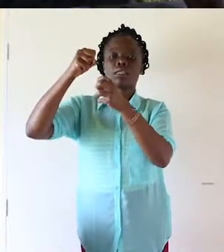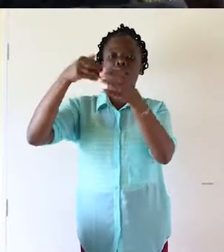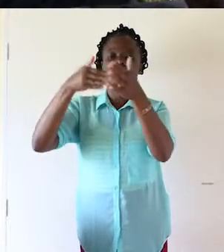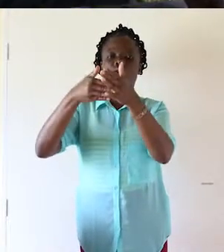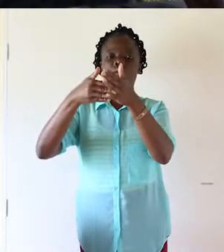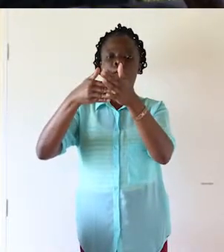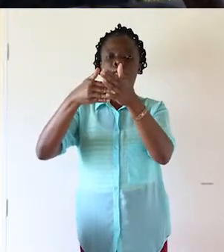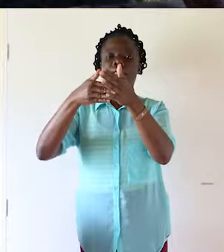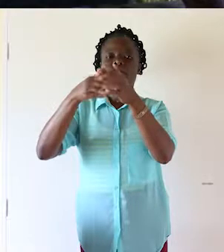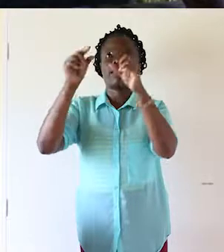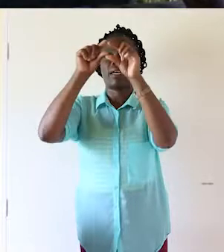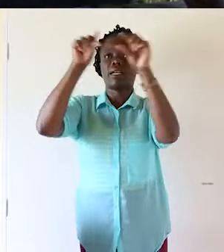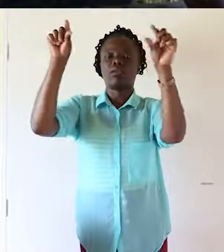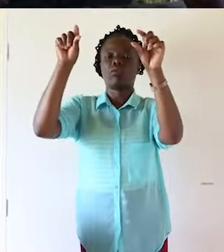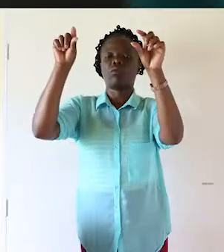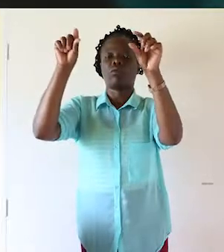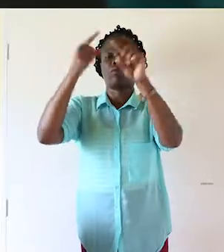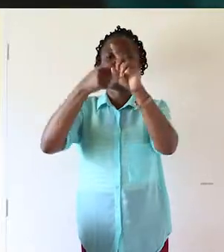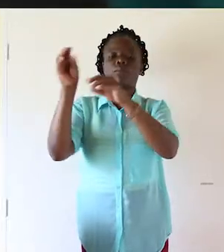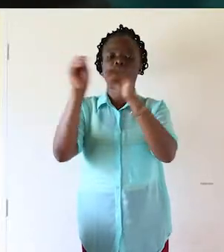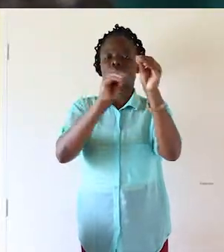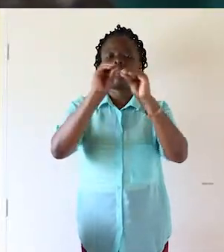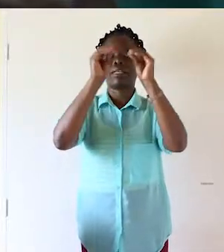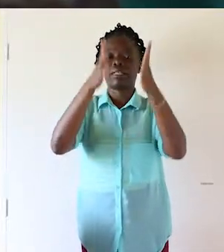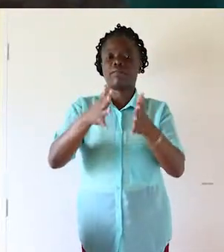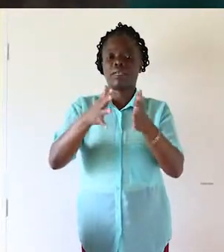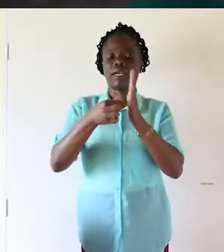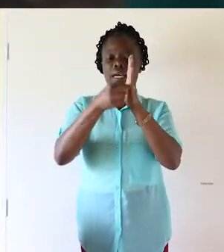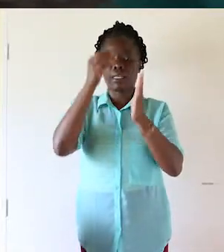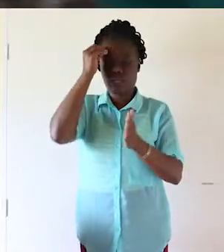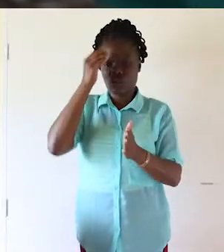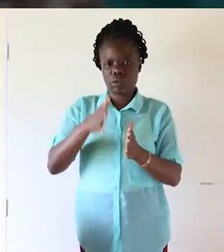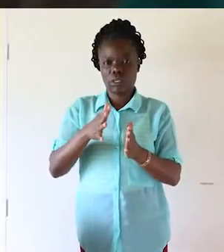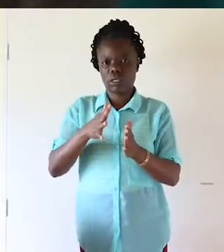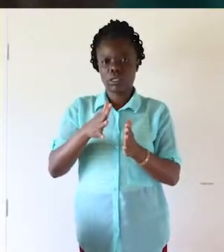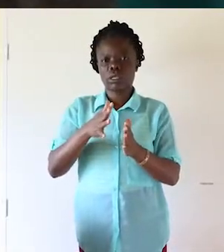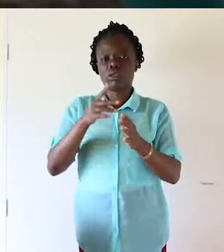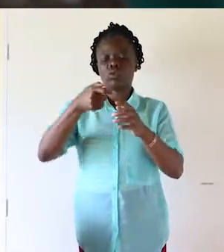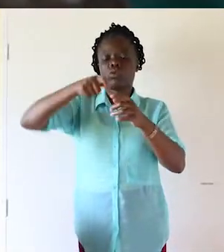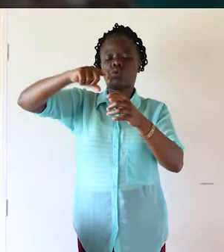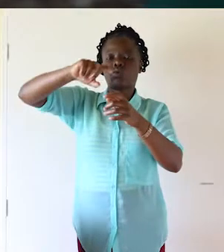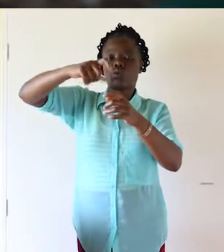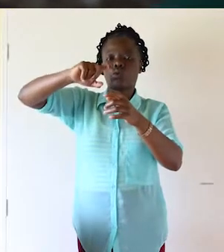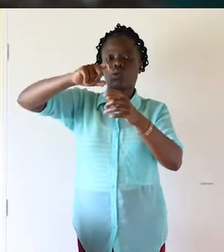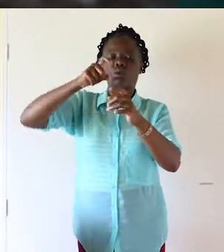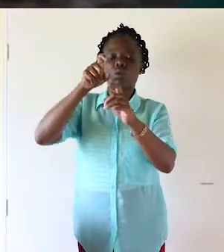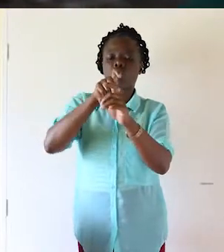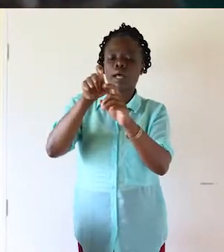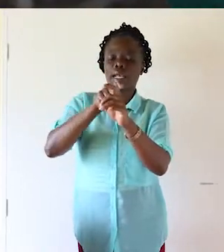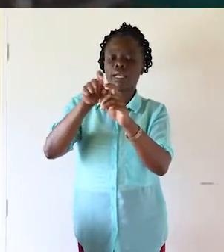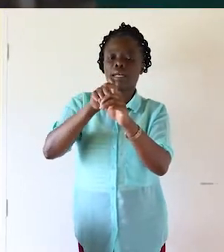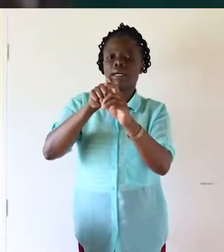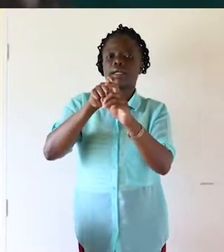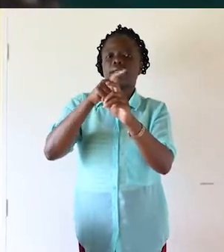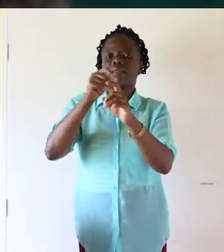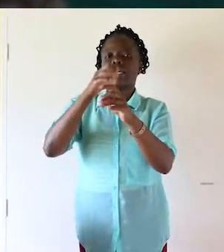moving out of the support. The intervener guides the learner to screw or weld the